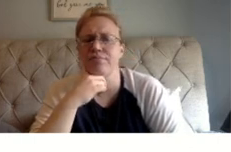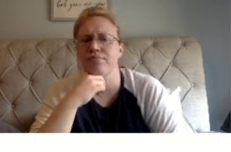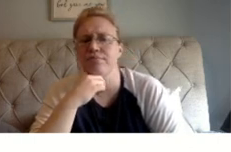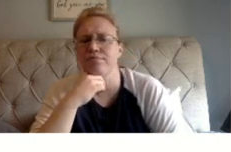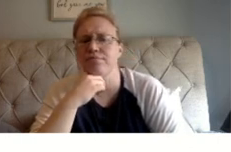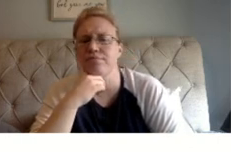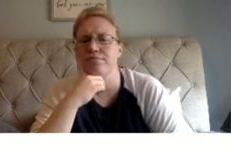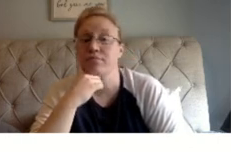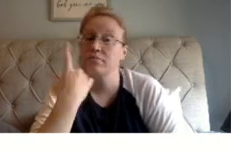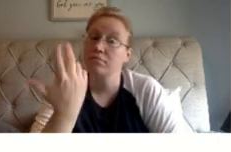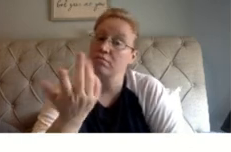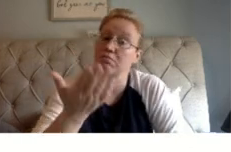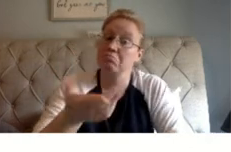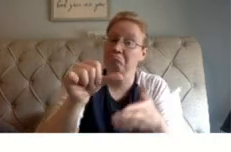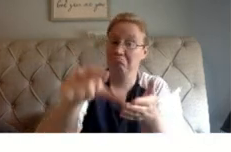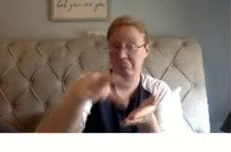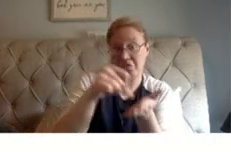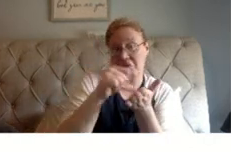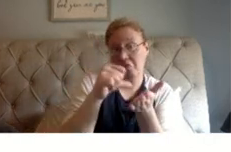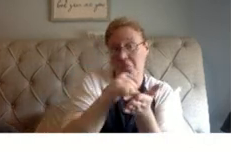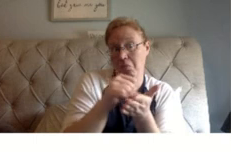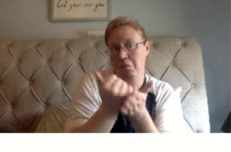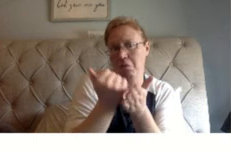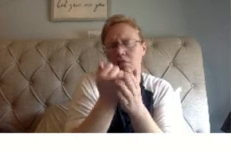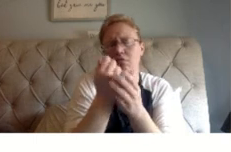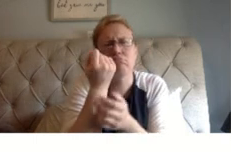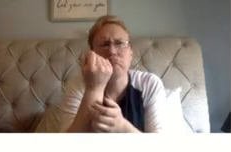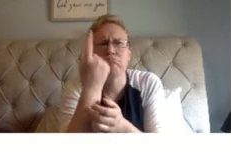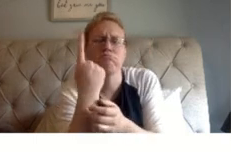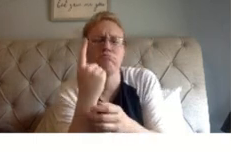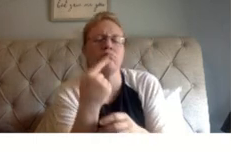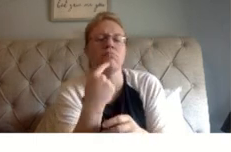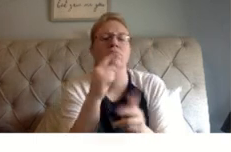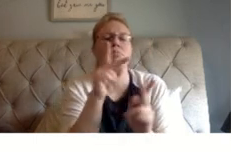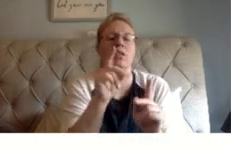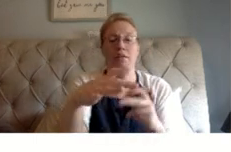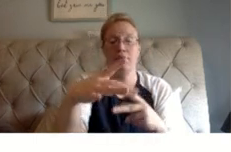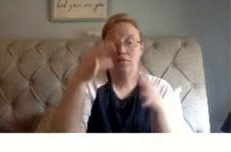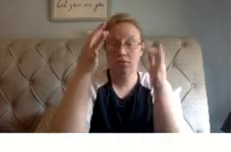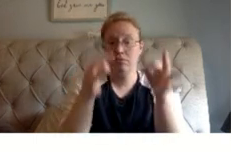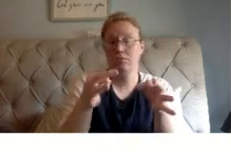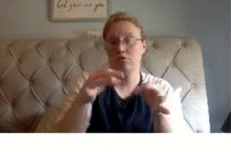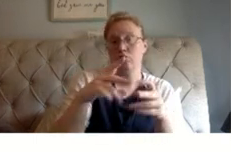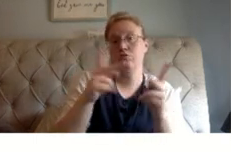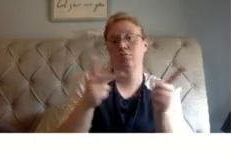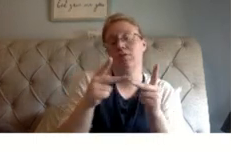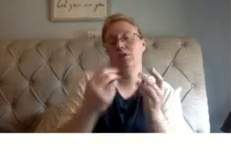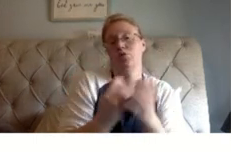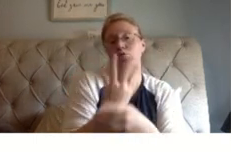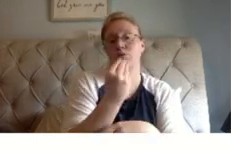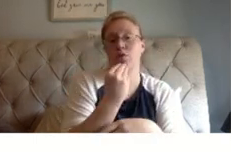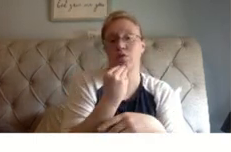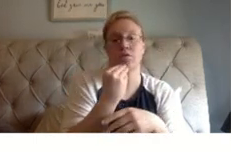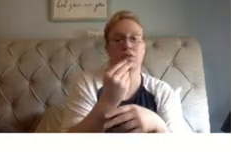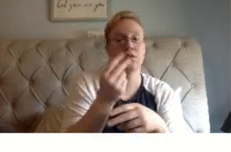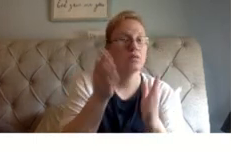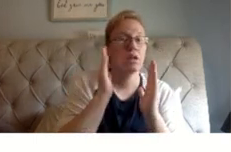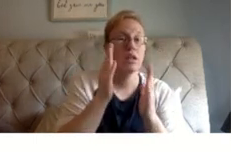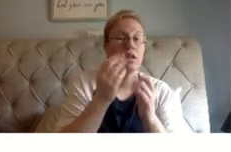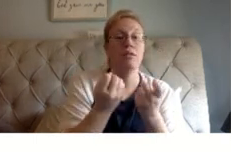I think this page is going to help us figure that out. It says, first, people have to choose places to grow food. Let's listen